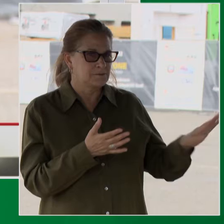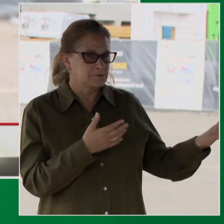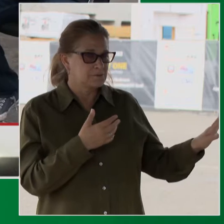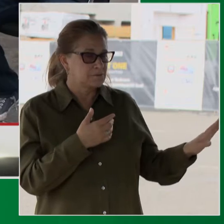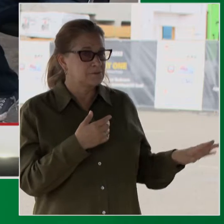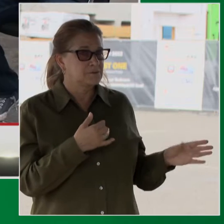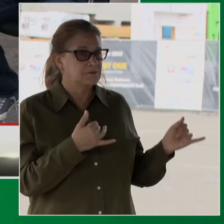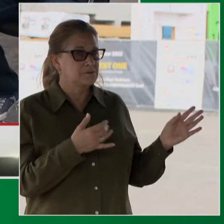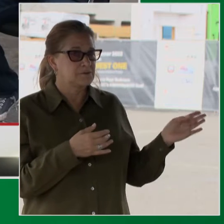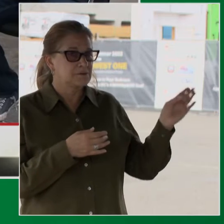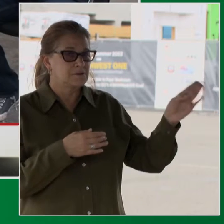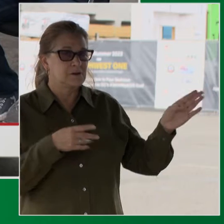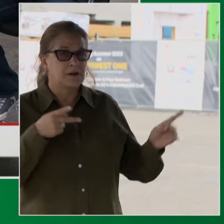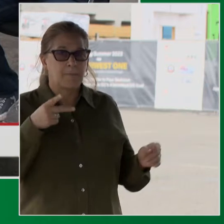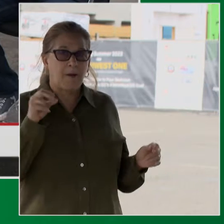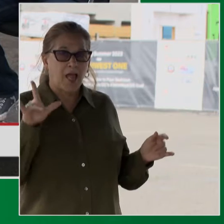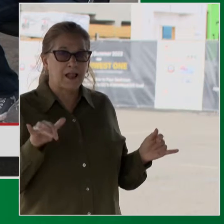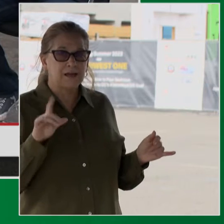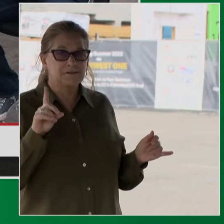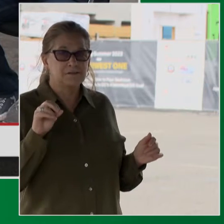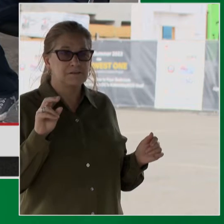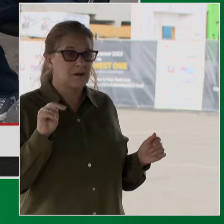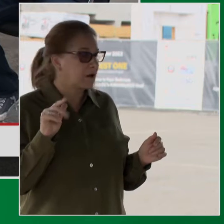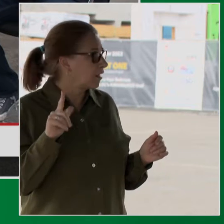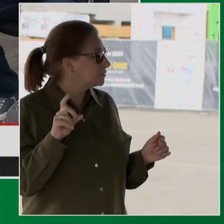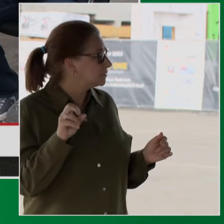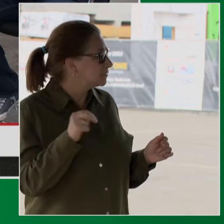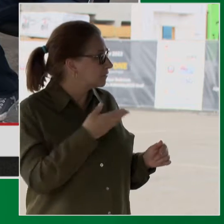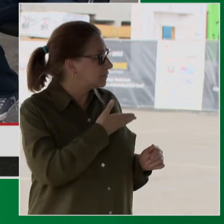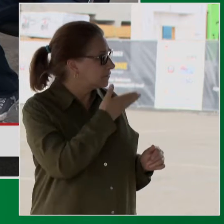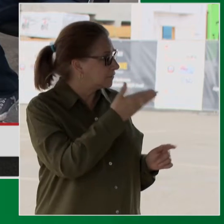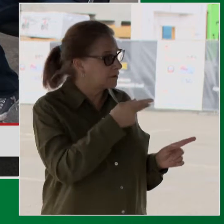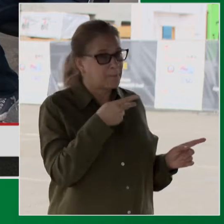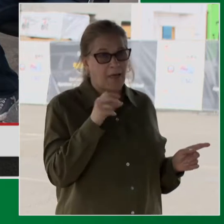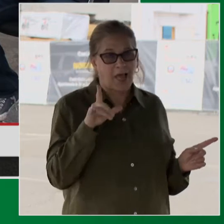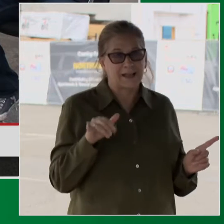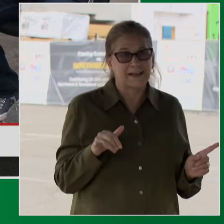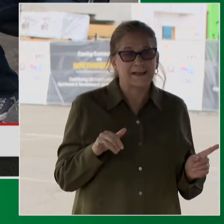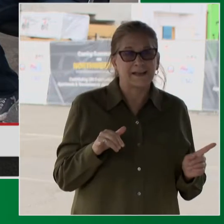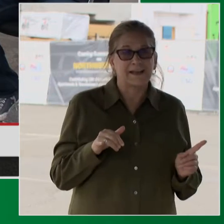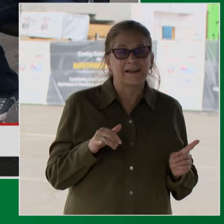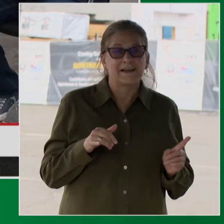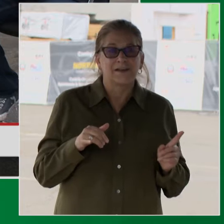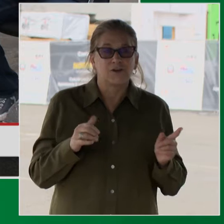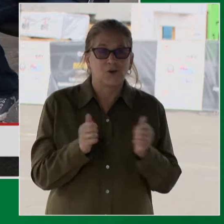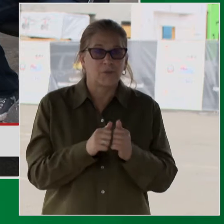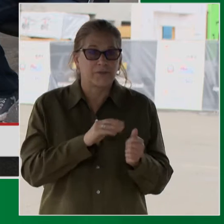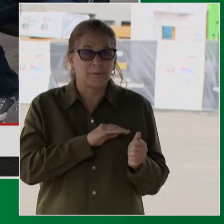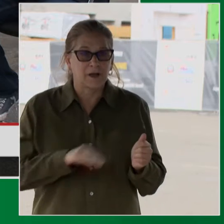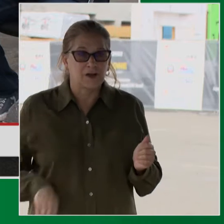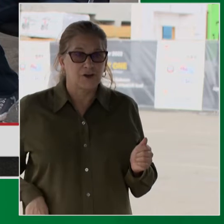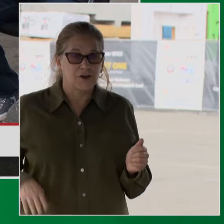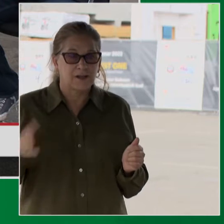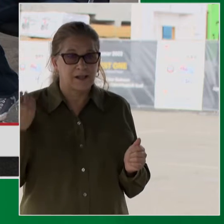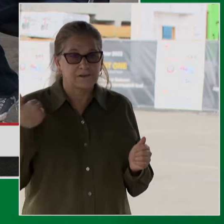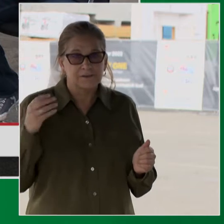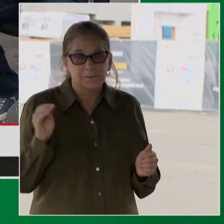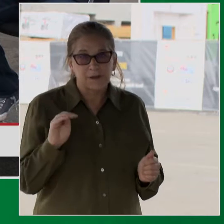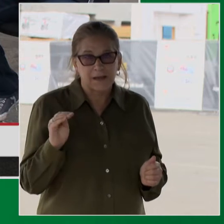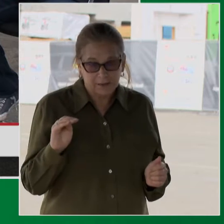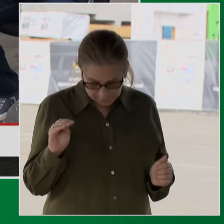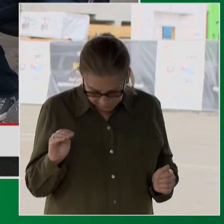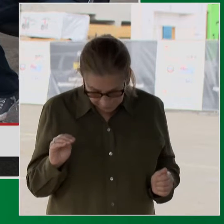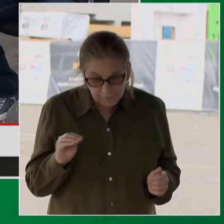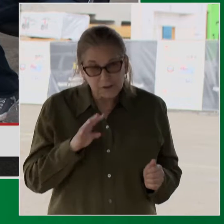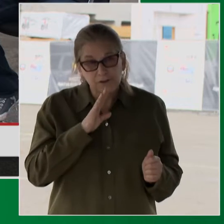Polly. Polly, you were with Mayor Bowser last Monday when she announced a historic investment.